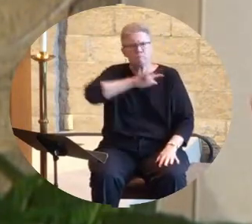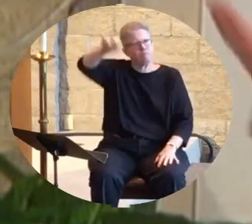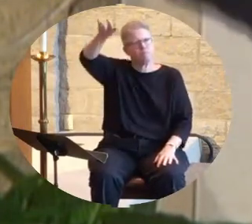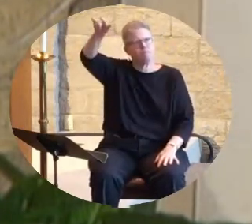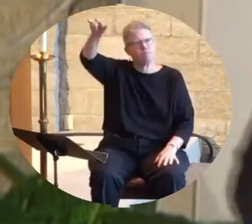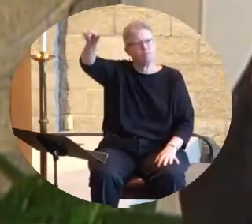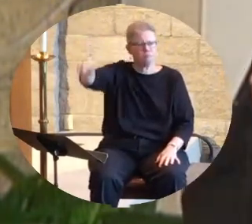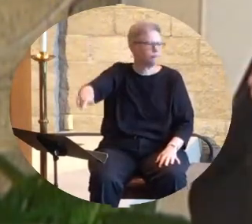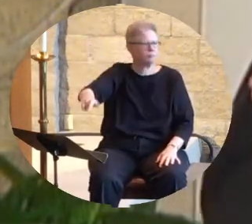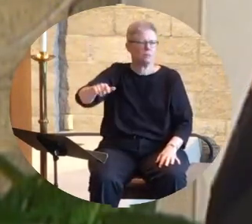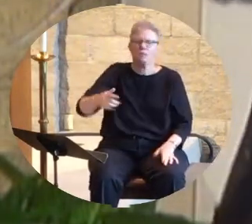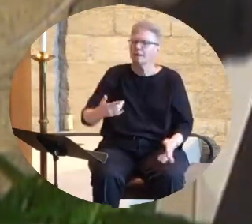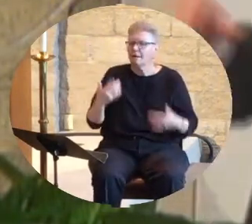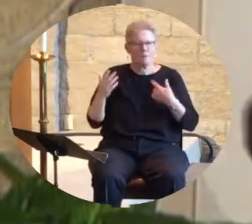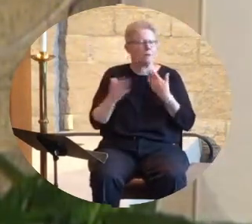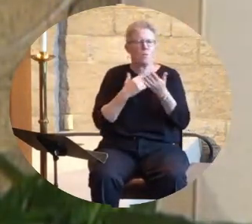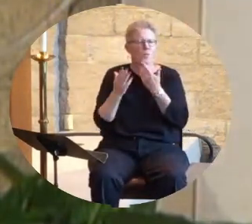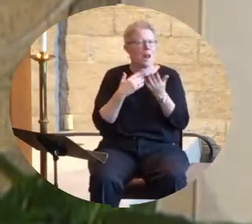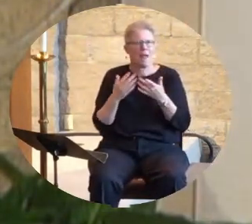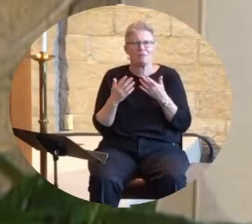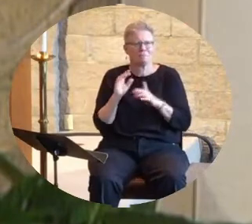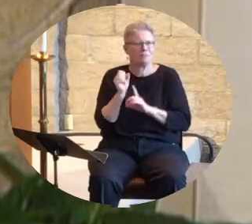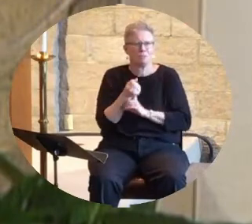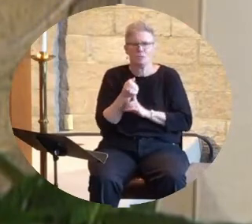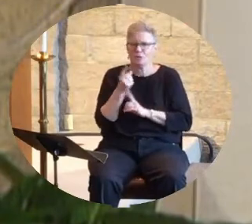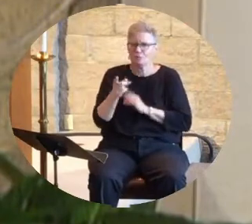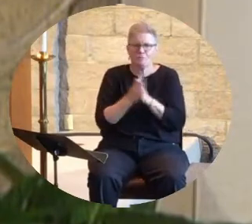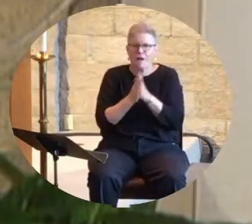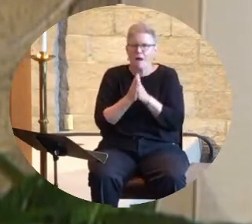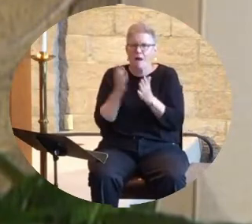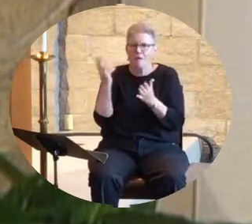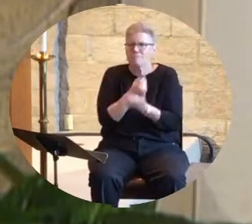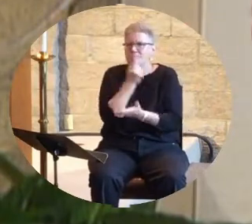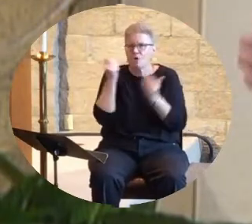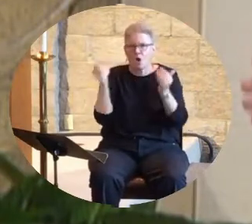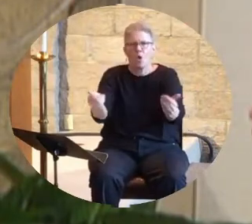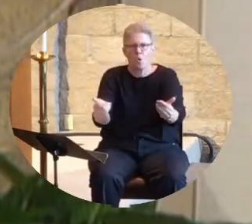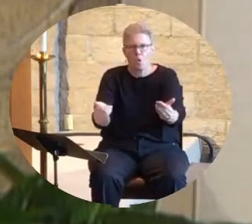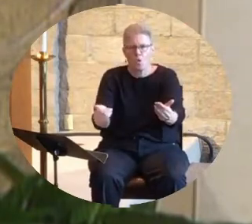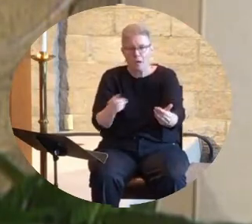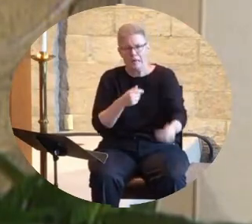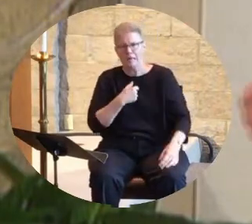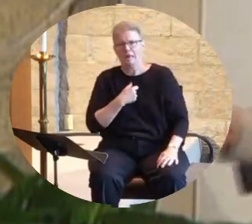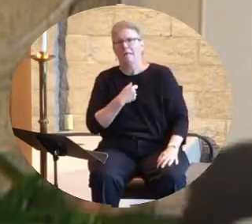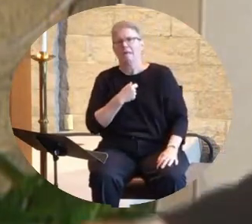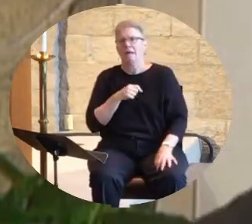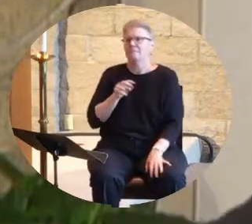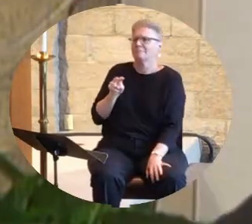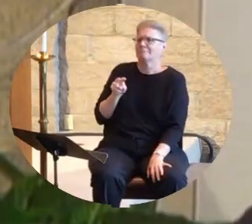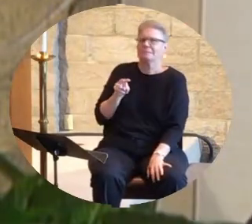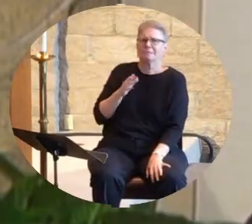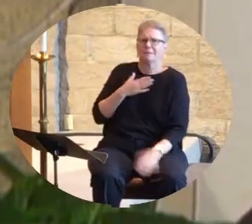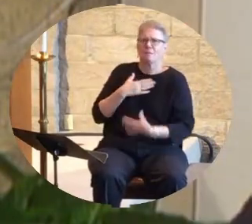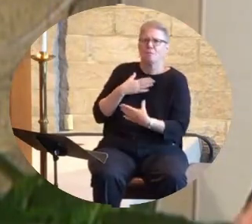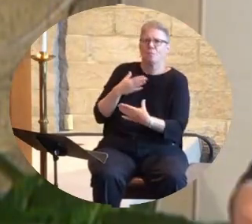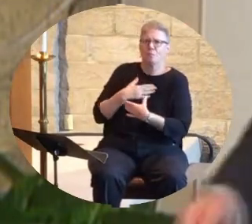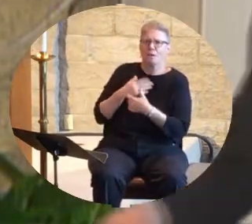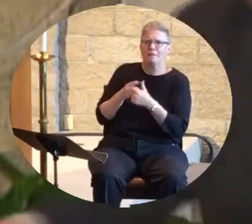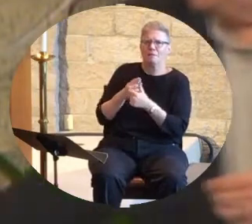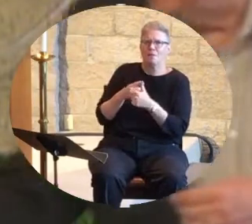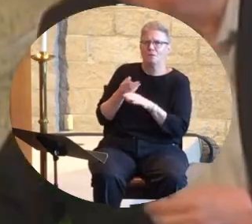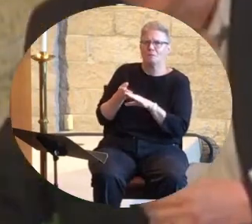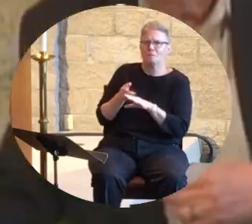to go with this. And here's Reverend Pat over here like, ooh, let's breathe. Let me check the tires. Do we